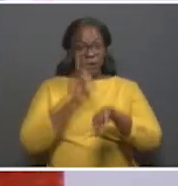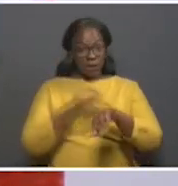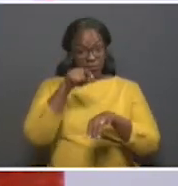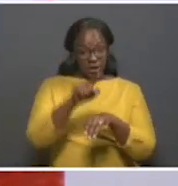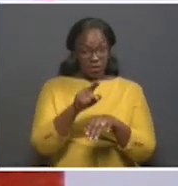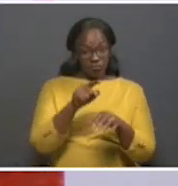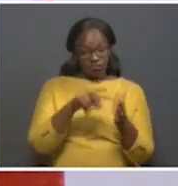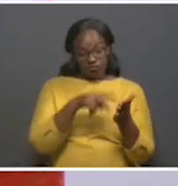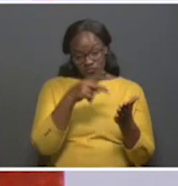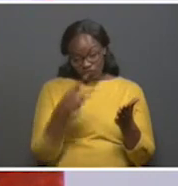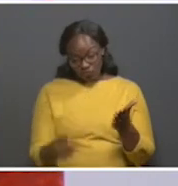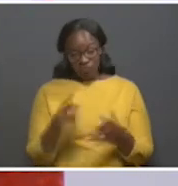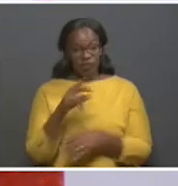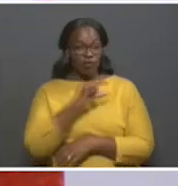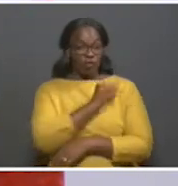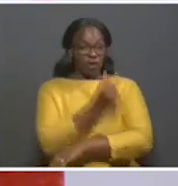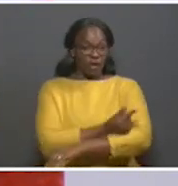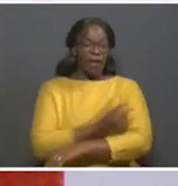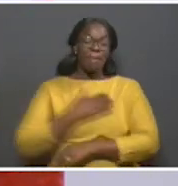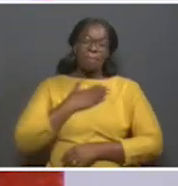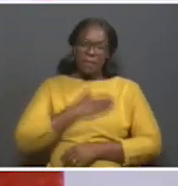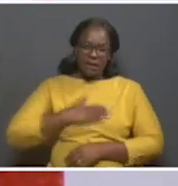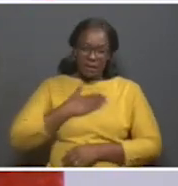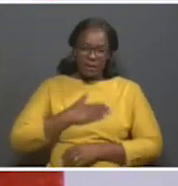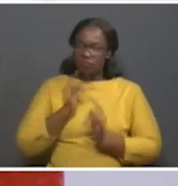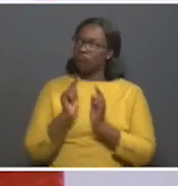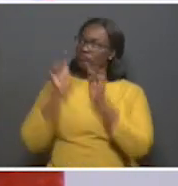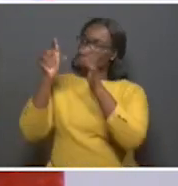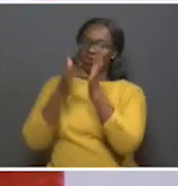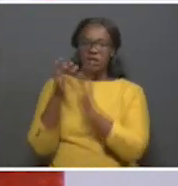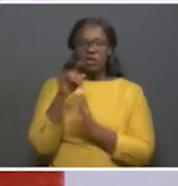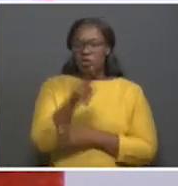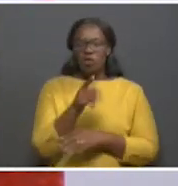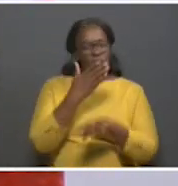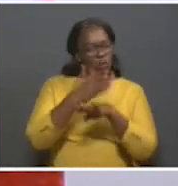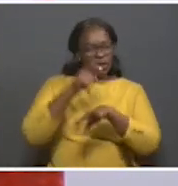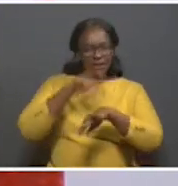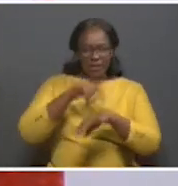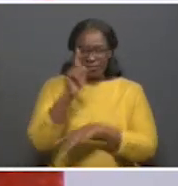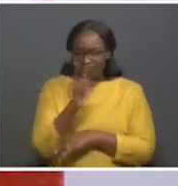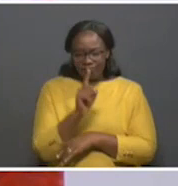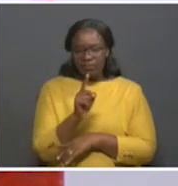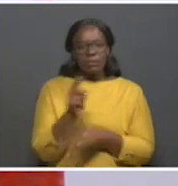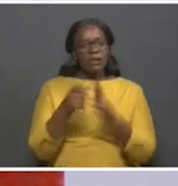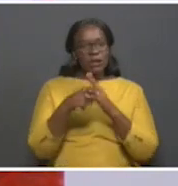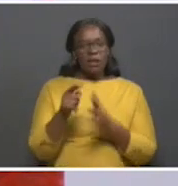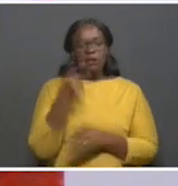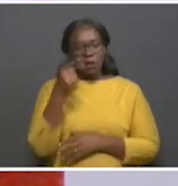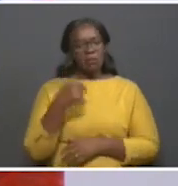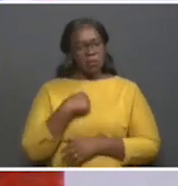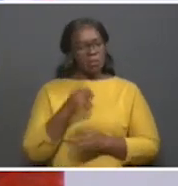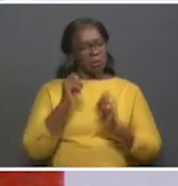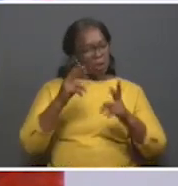from grace, brethren, flee to Jesus. Don't mark time. Don't begin justifying your